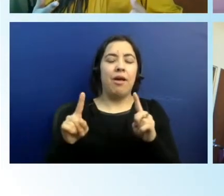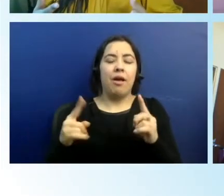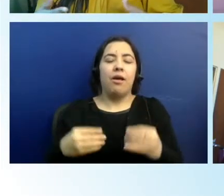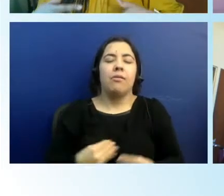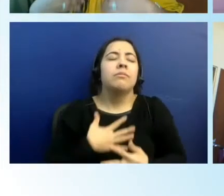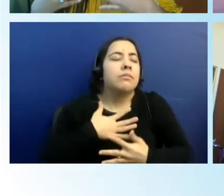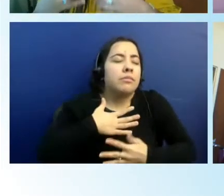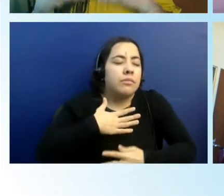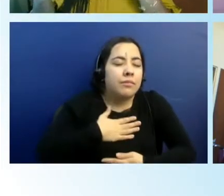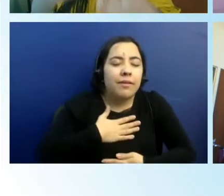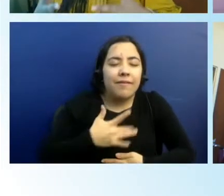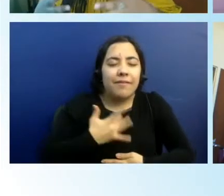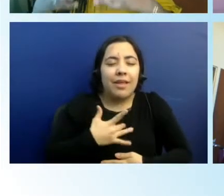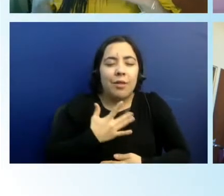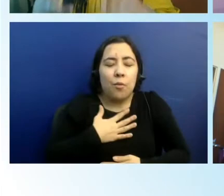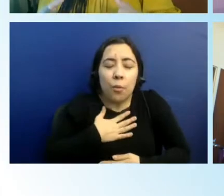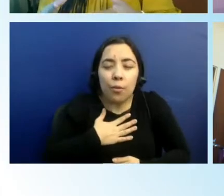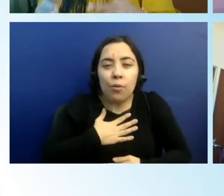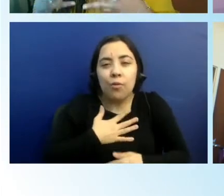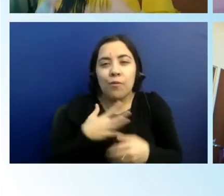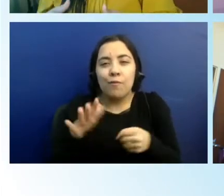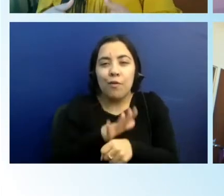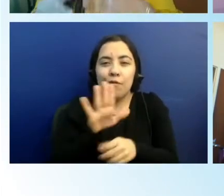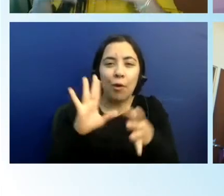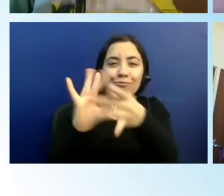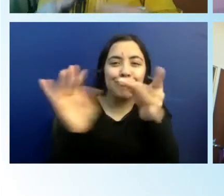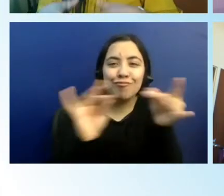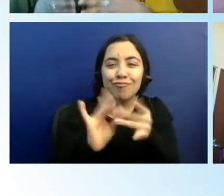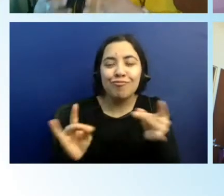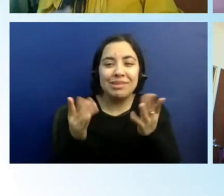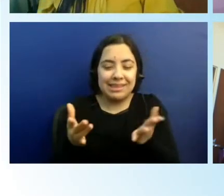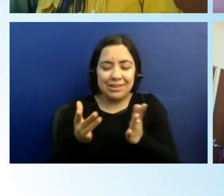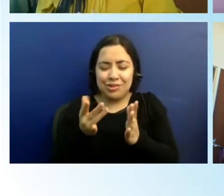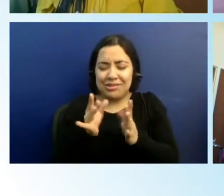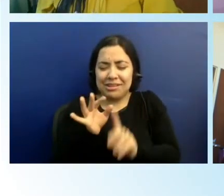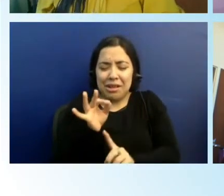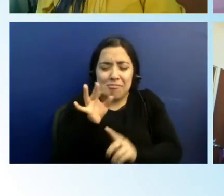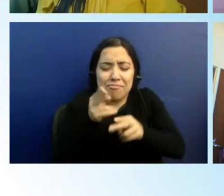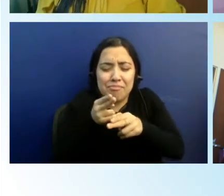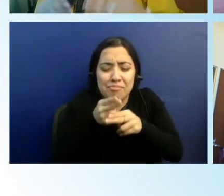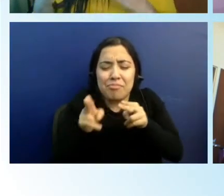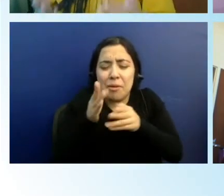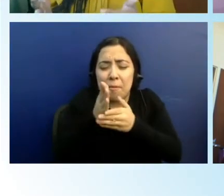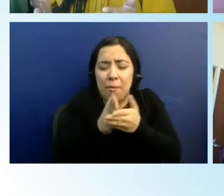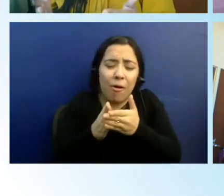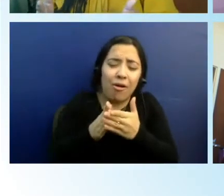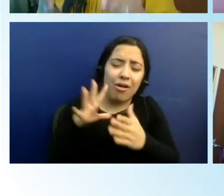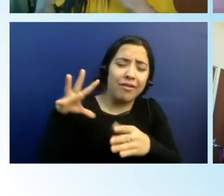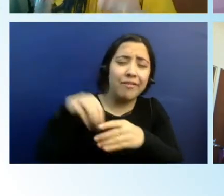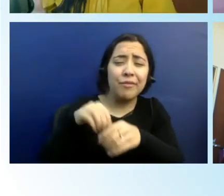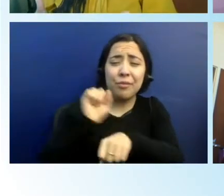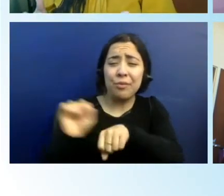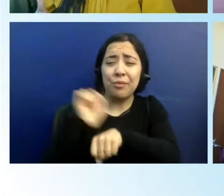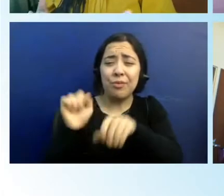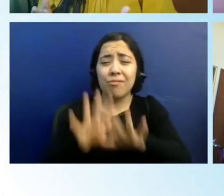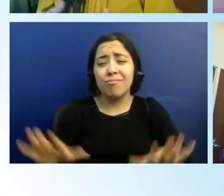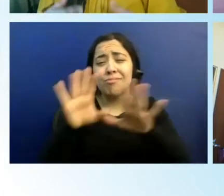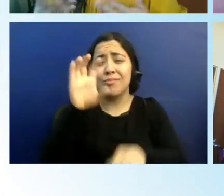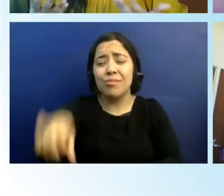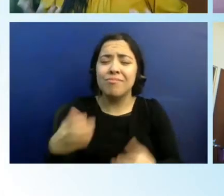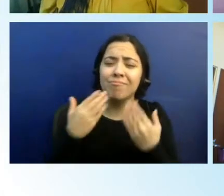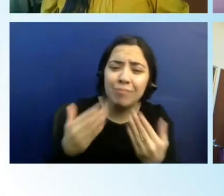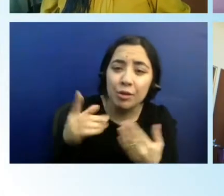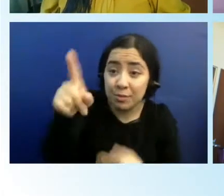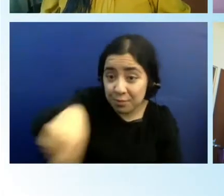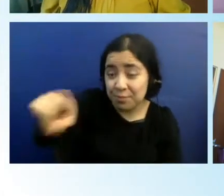been shared. And this is just really a taste of the work that is happening across our city. So thank you. Thank you for the work that